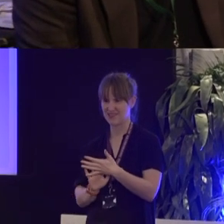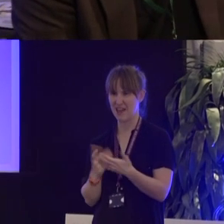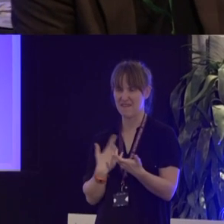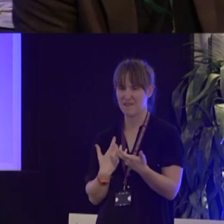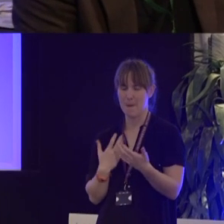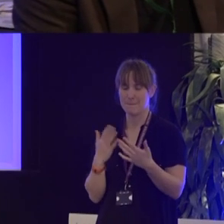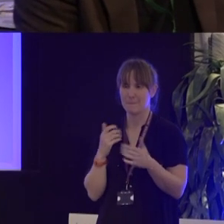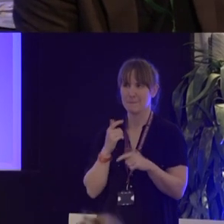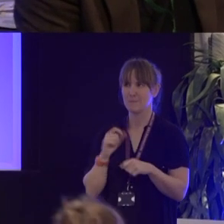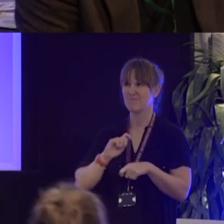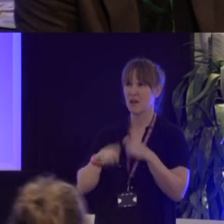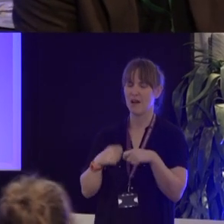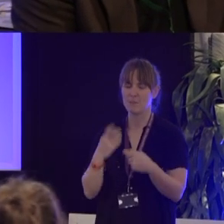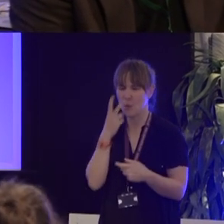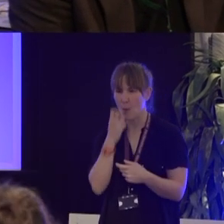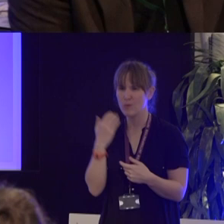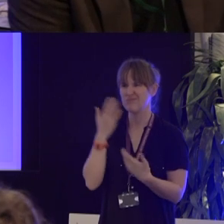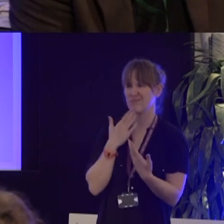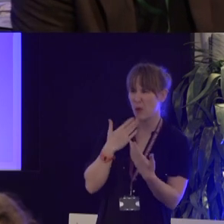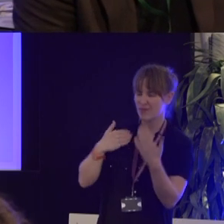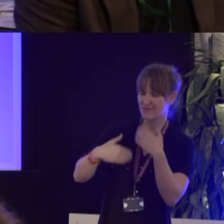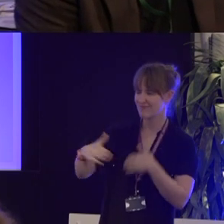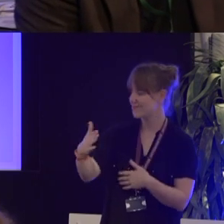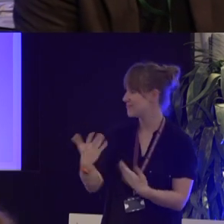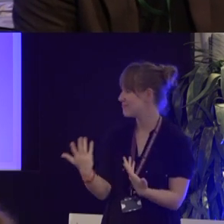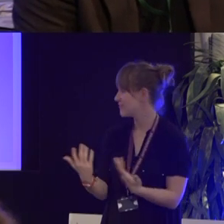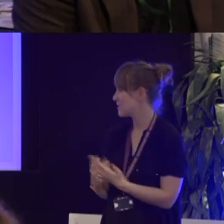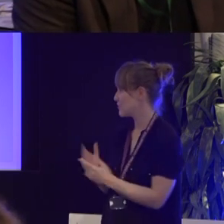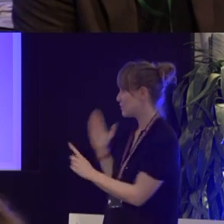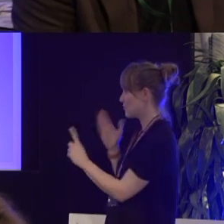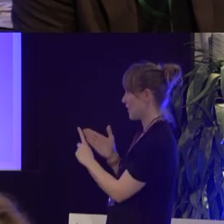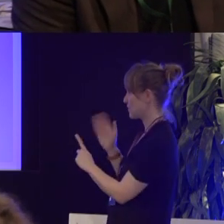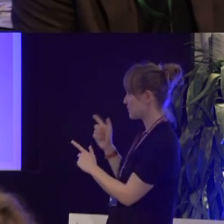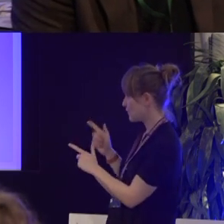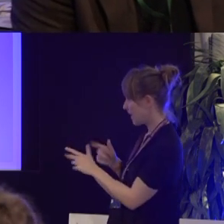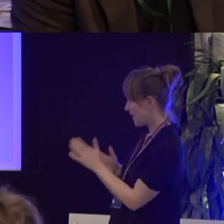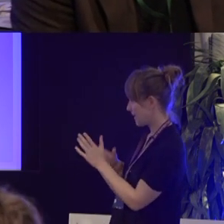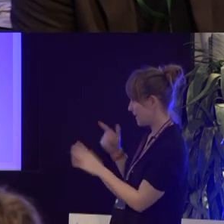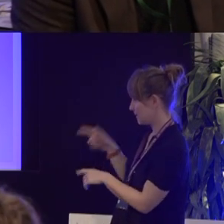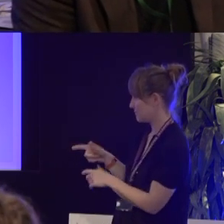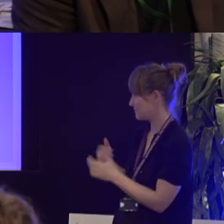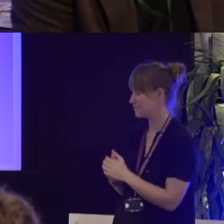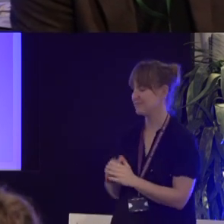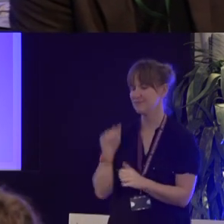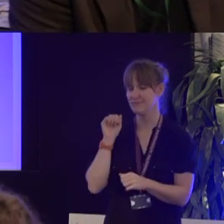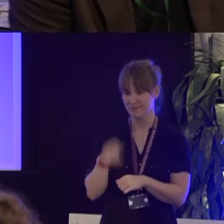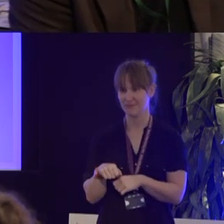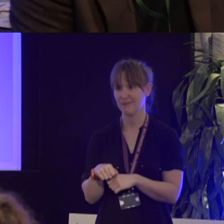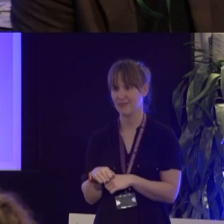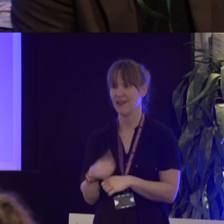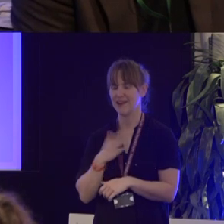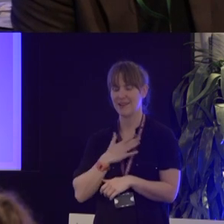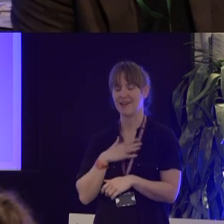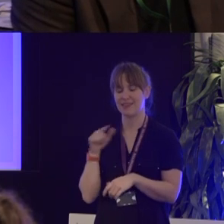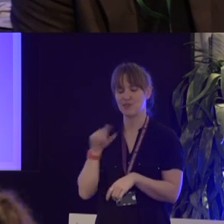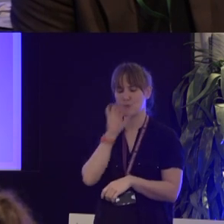off? I'm going to come straight to you, Ana, with that one. Right, that's nice. I really like this question, by